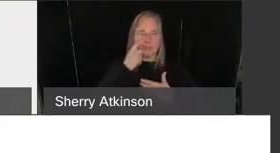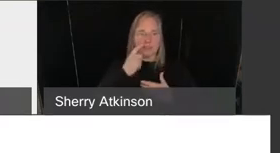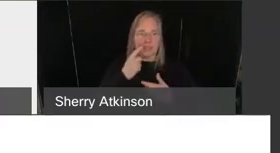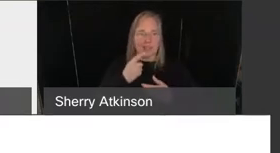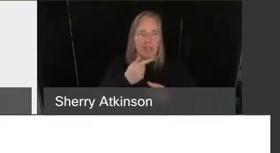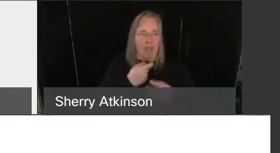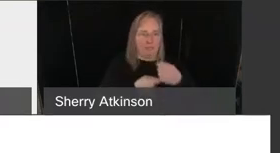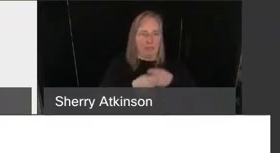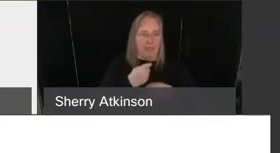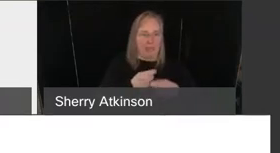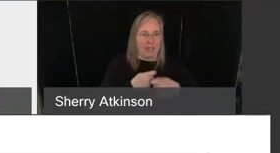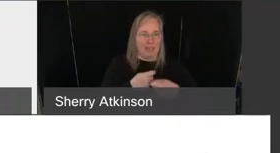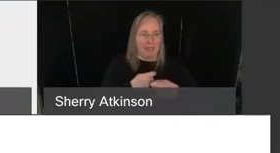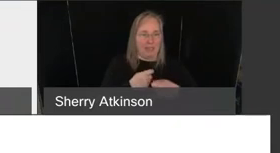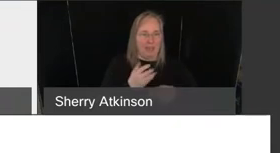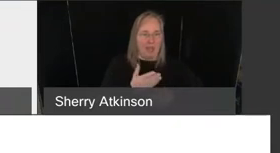of